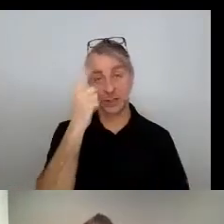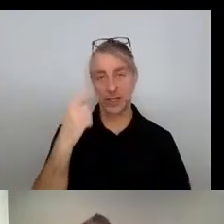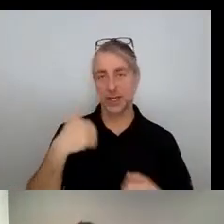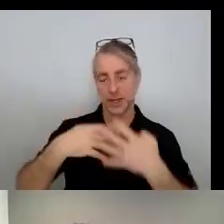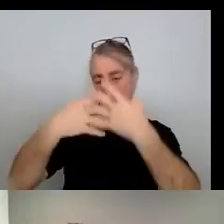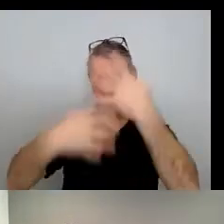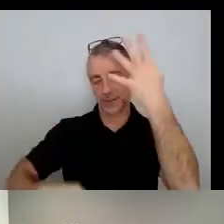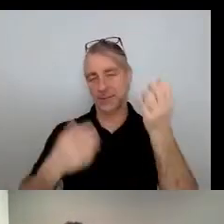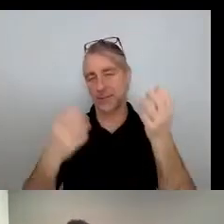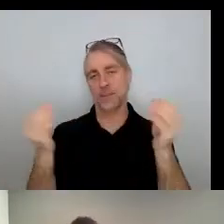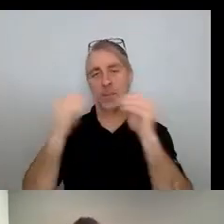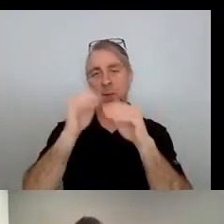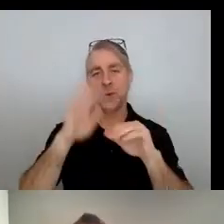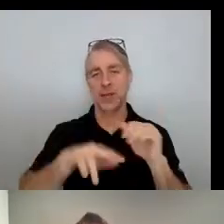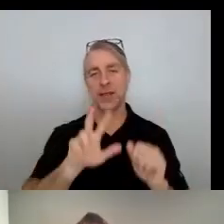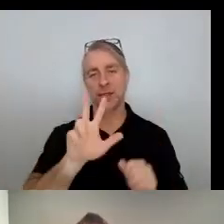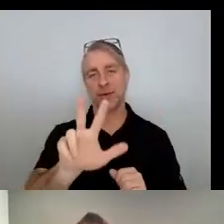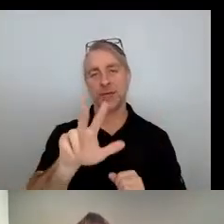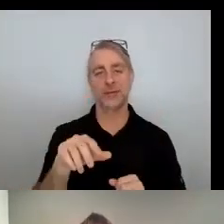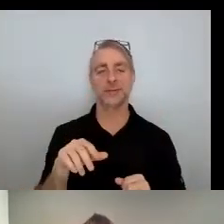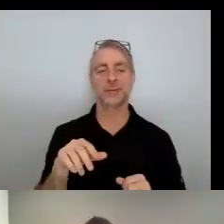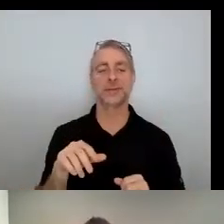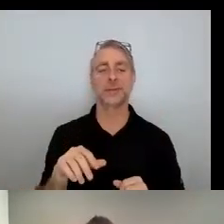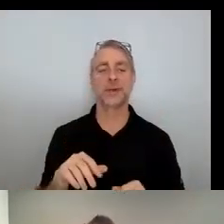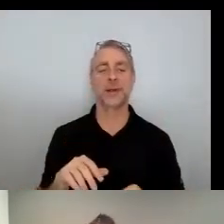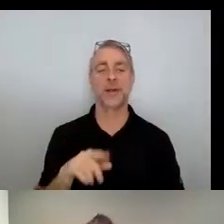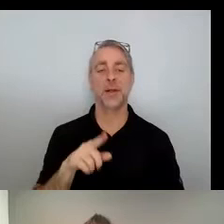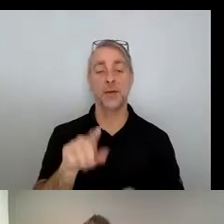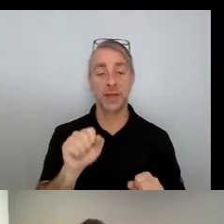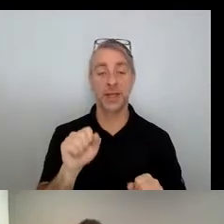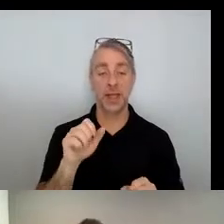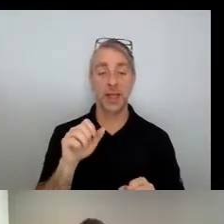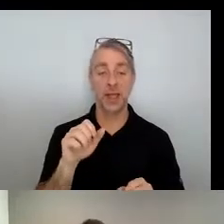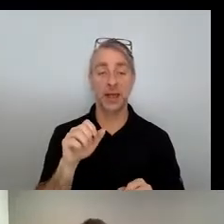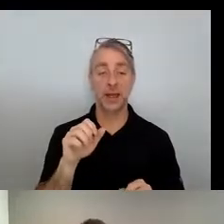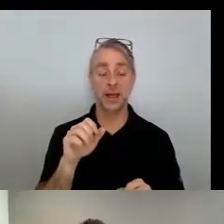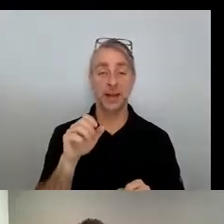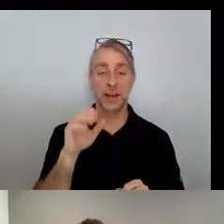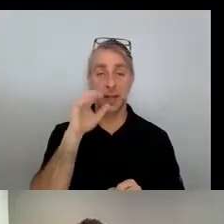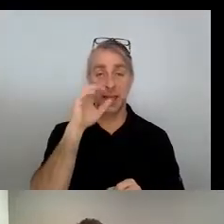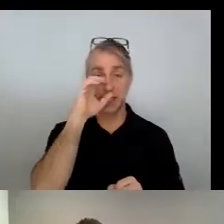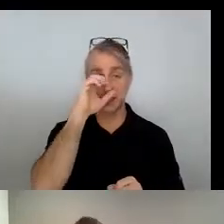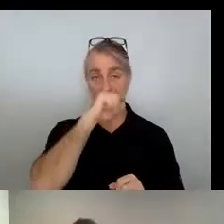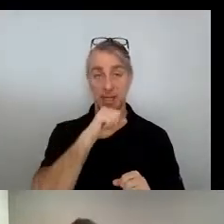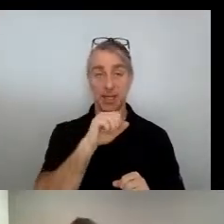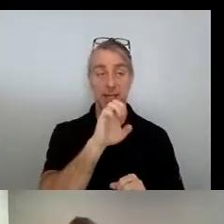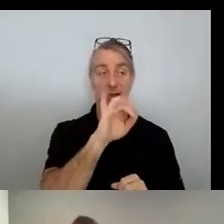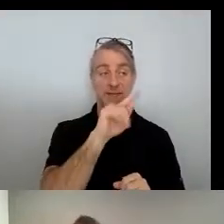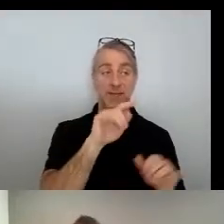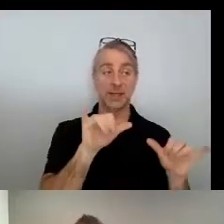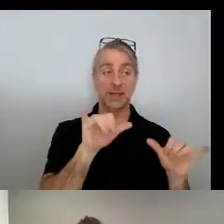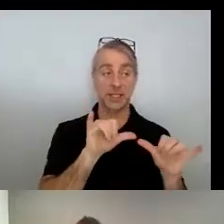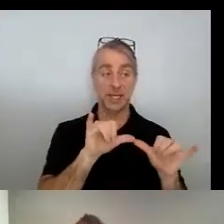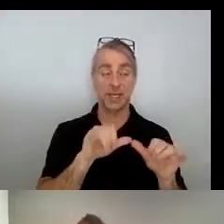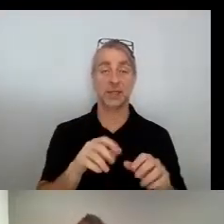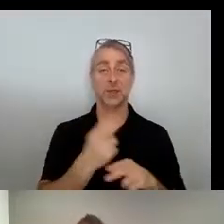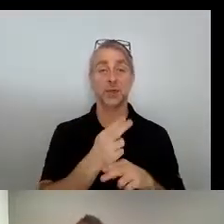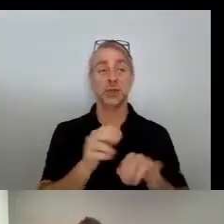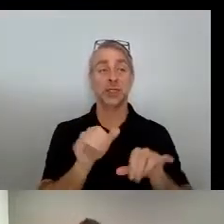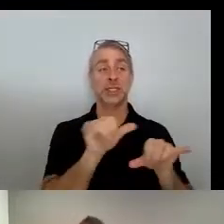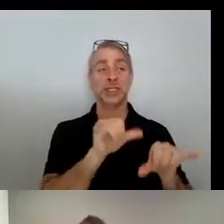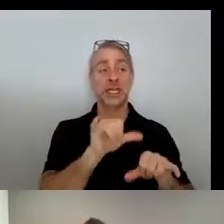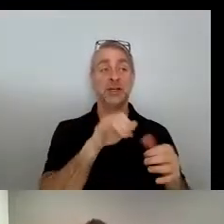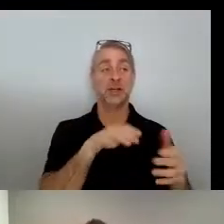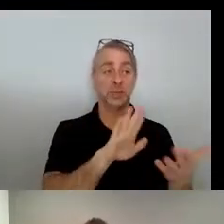And you can actually estimate an effect size in both an unstandardized and a standardized way. The unstandardized way expresses